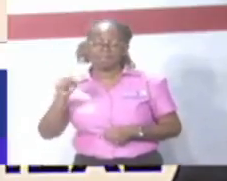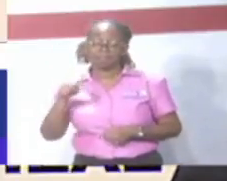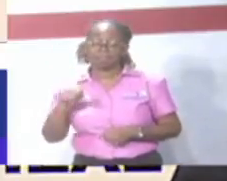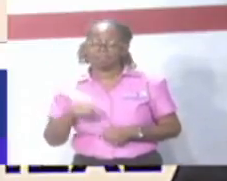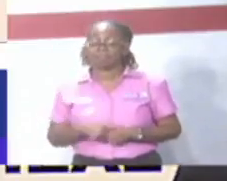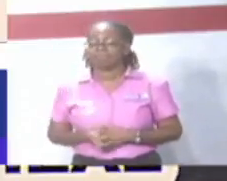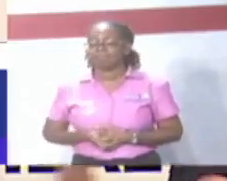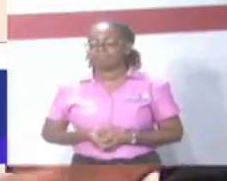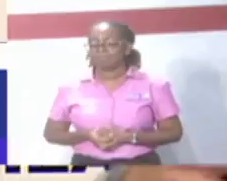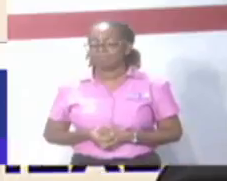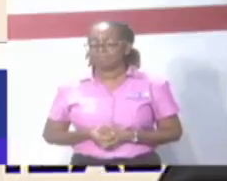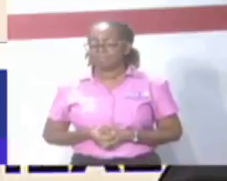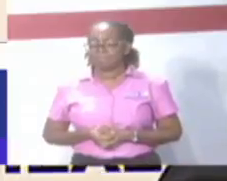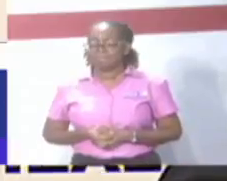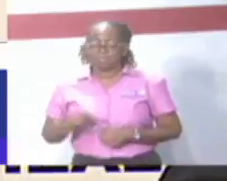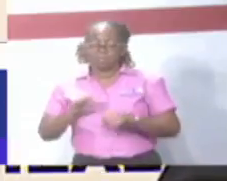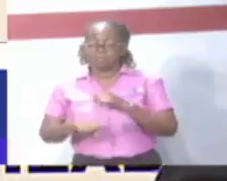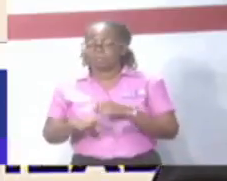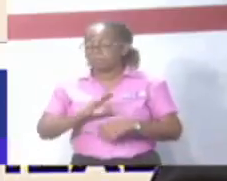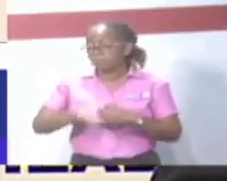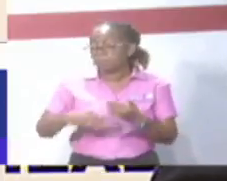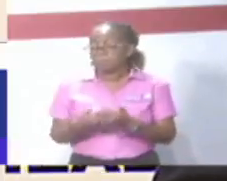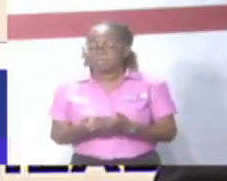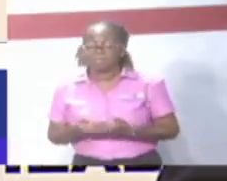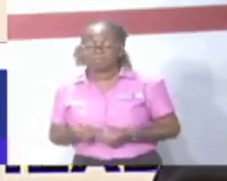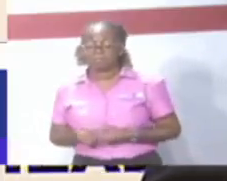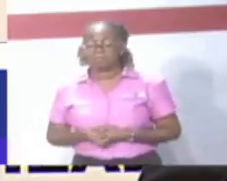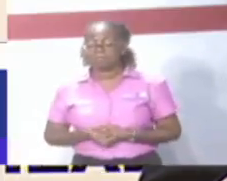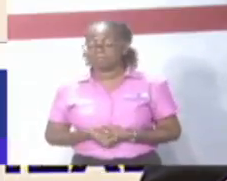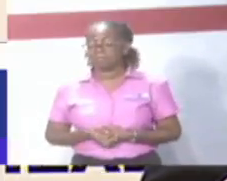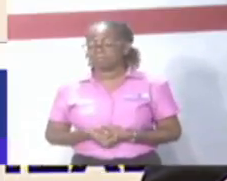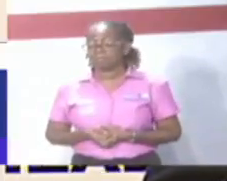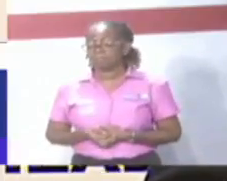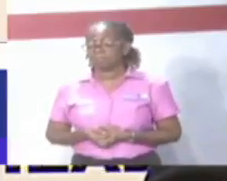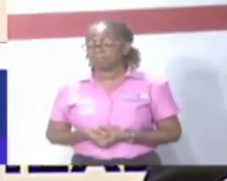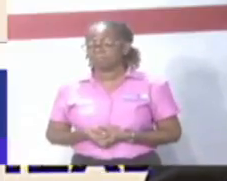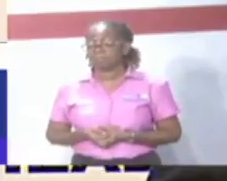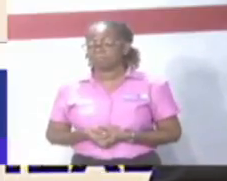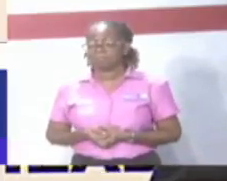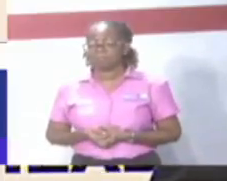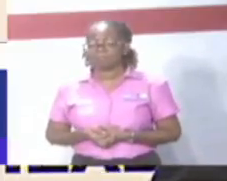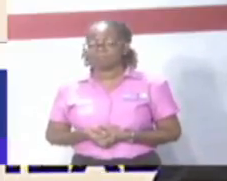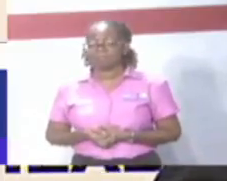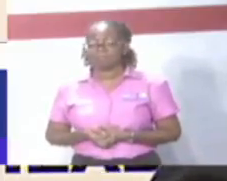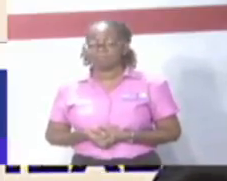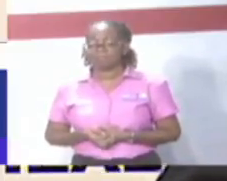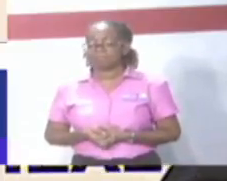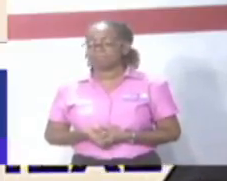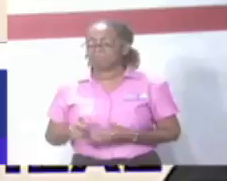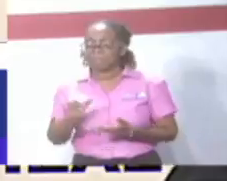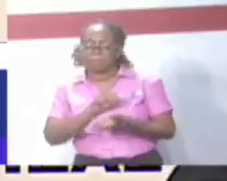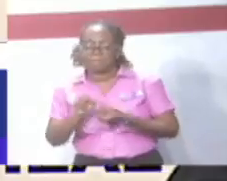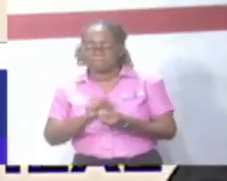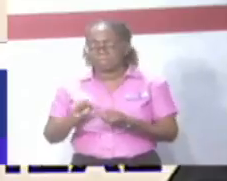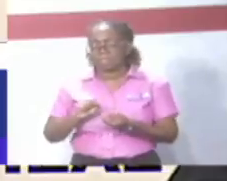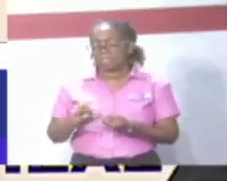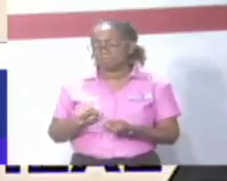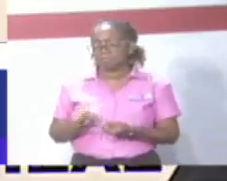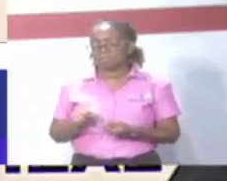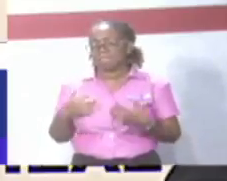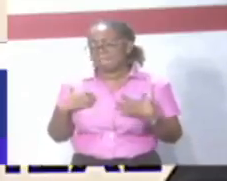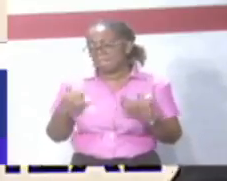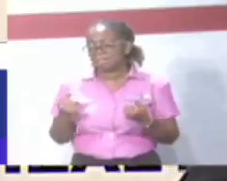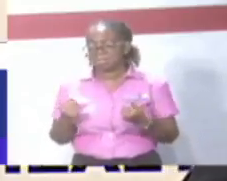time with the COVID. So all these things help to, as it were, break down your defenses, break down your walls of your house.